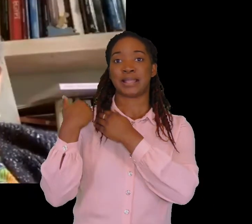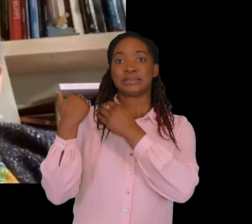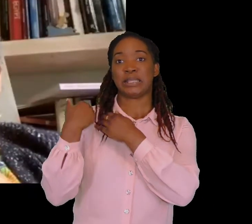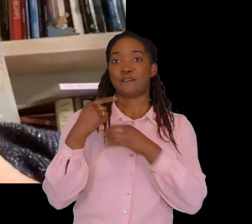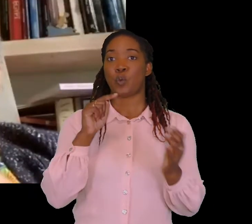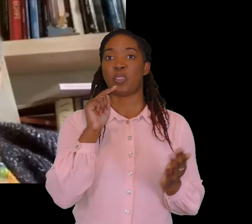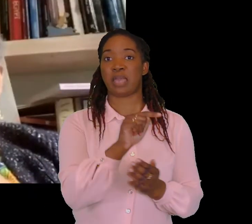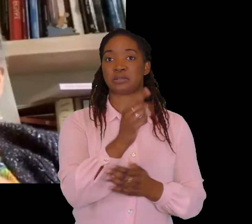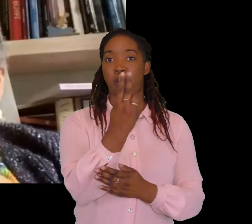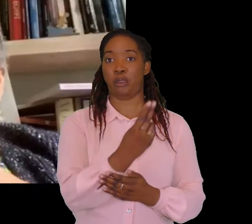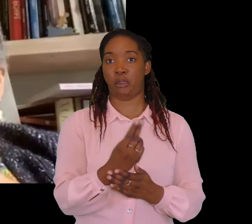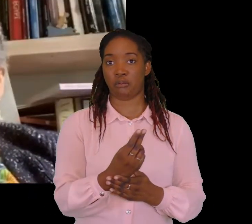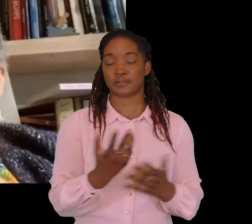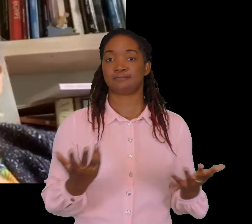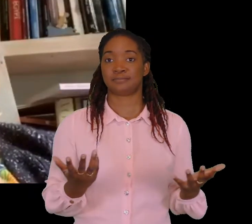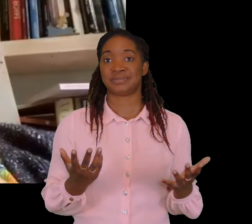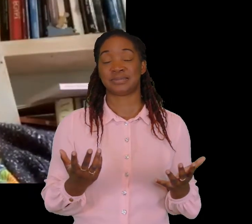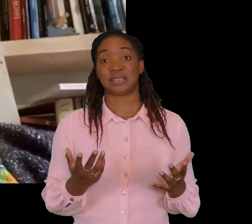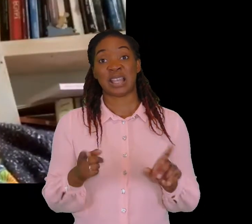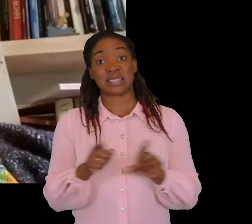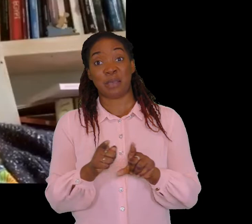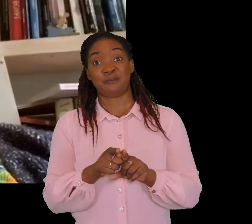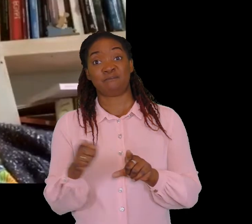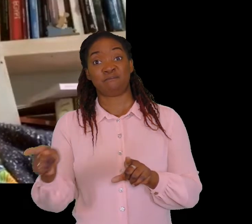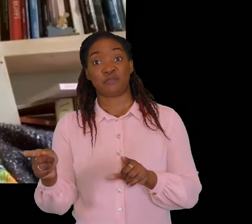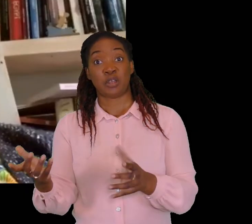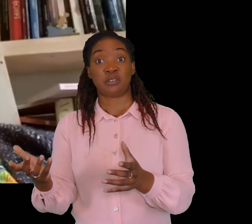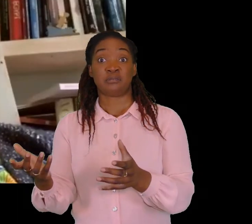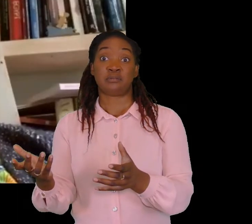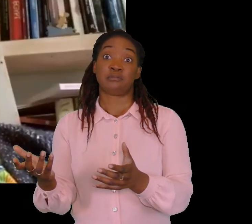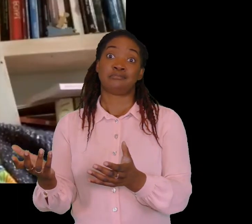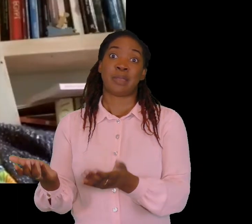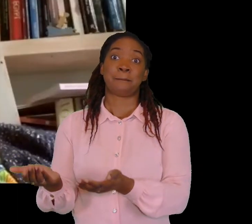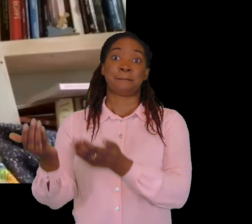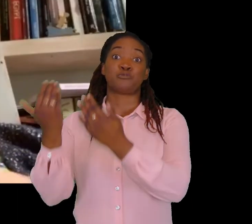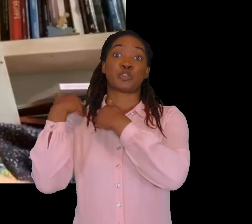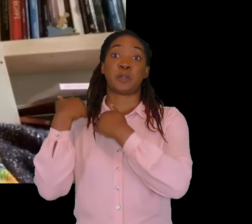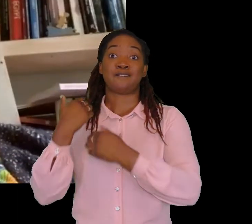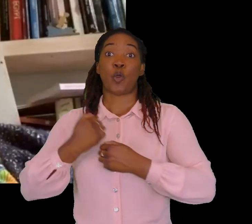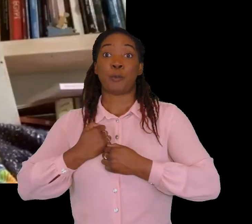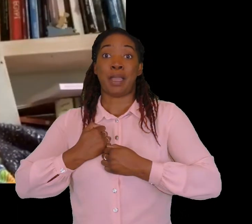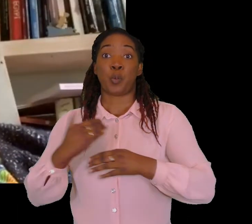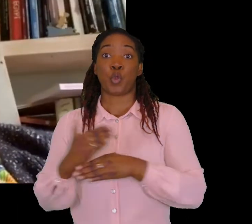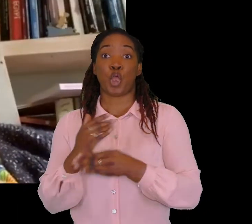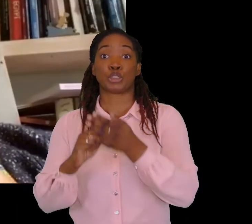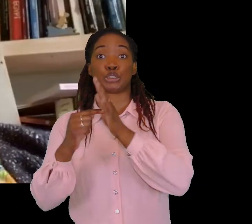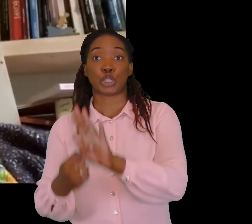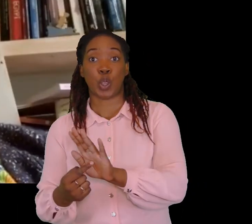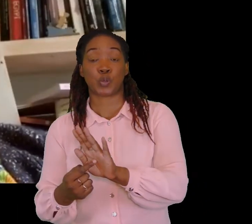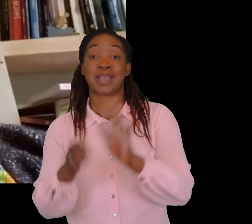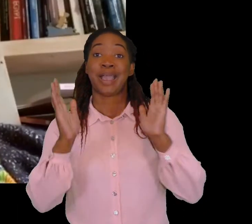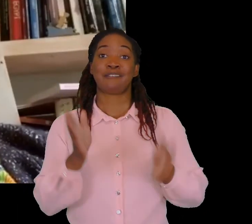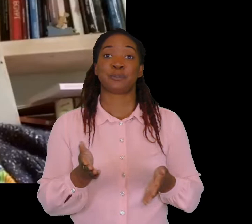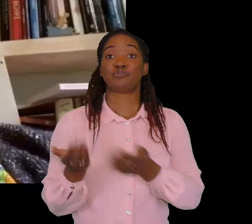And just like being responsible for showing your work or others' work, you have to be responsible to talk about